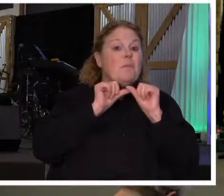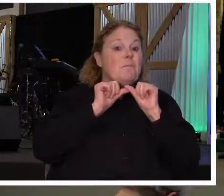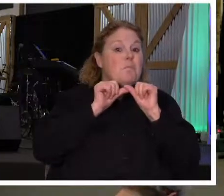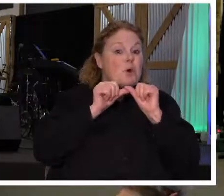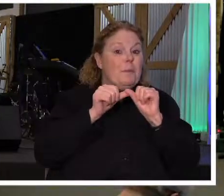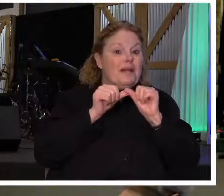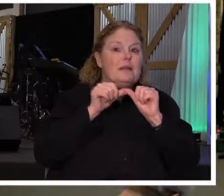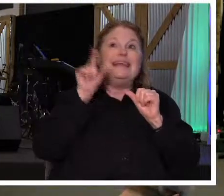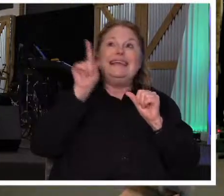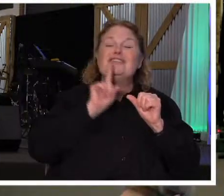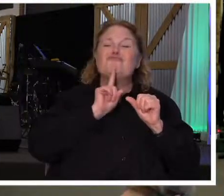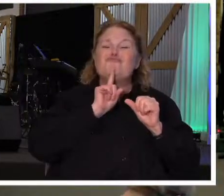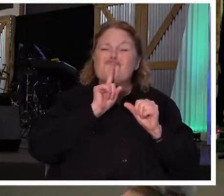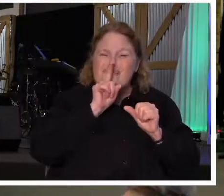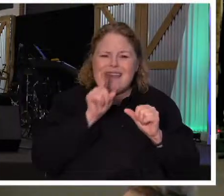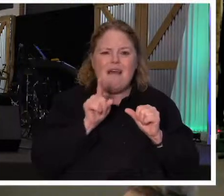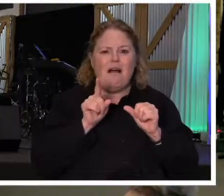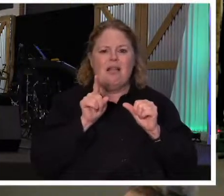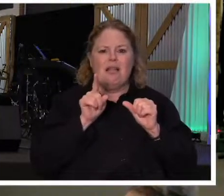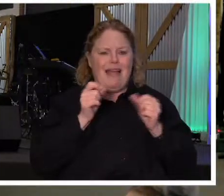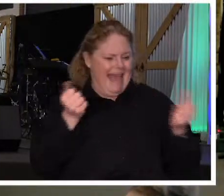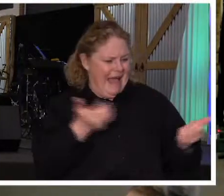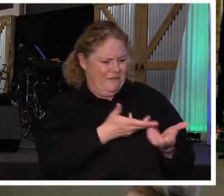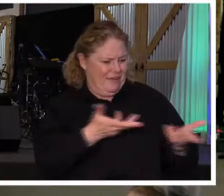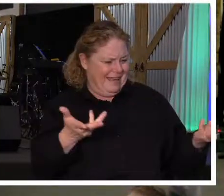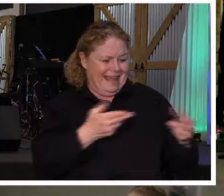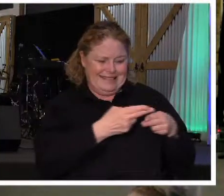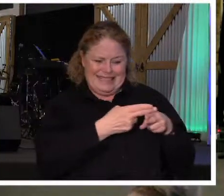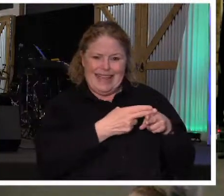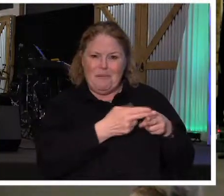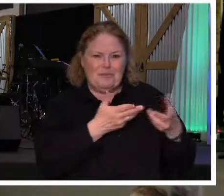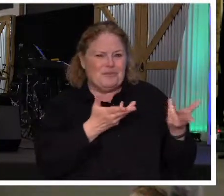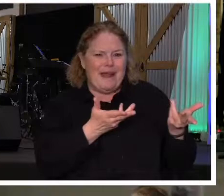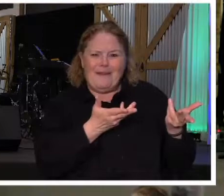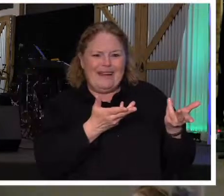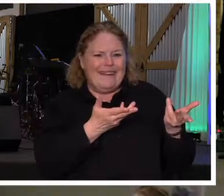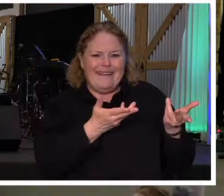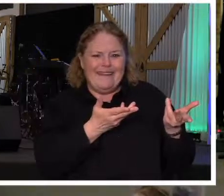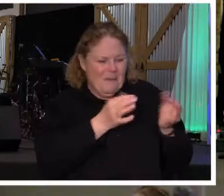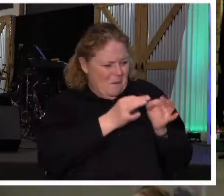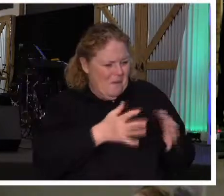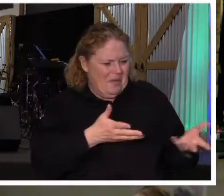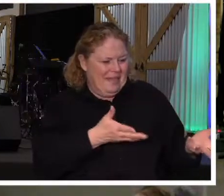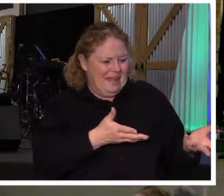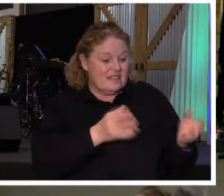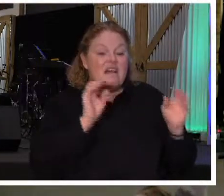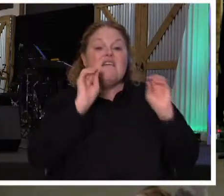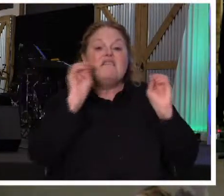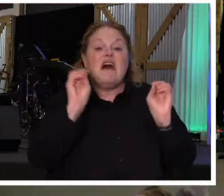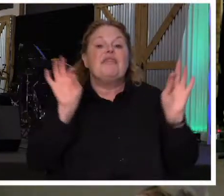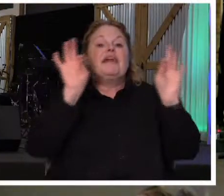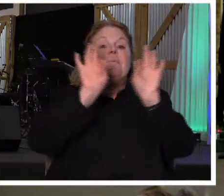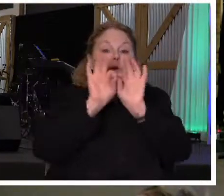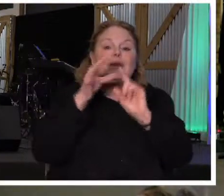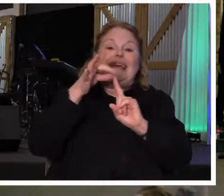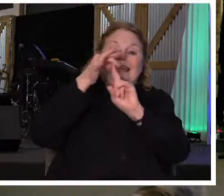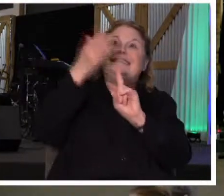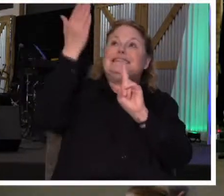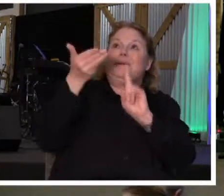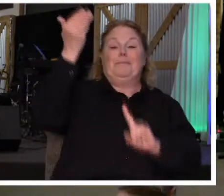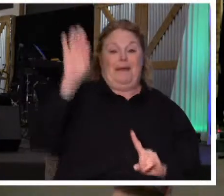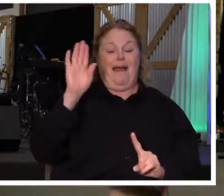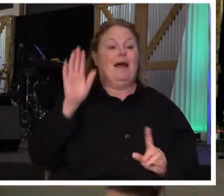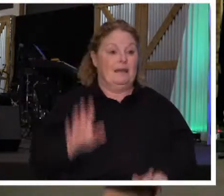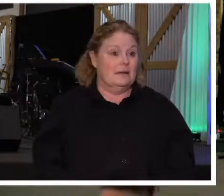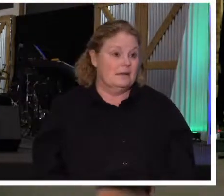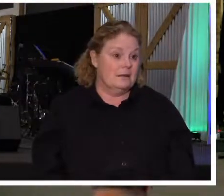is real. And compared to anything else, God alone matters. Nothing else matters but God. I